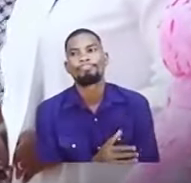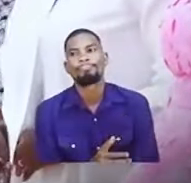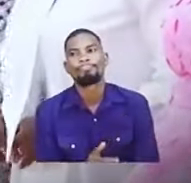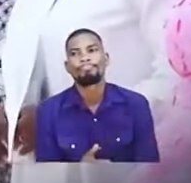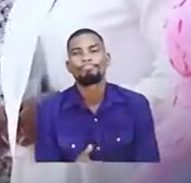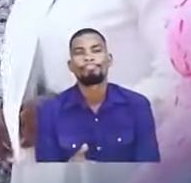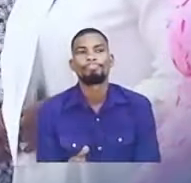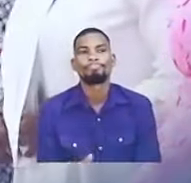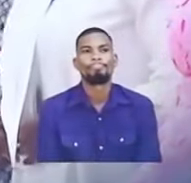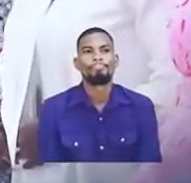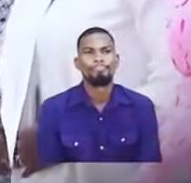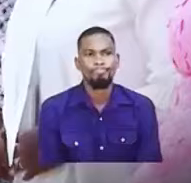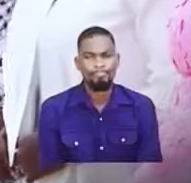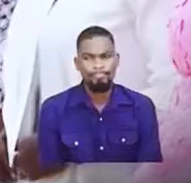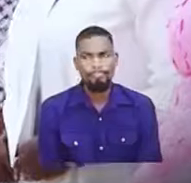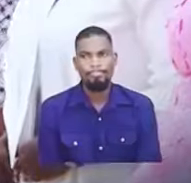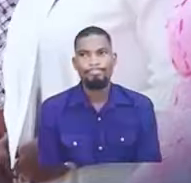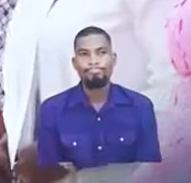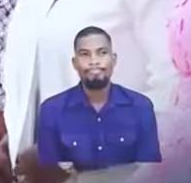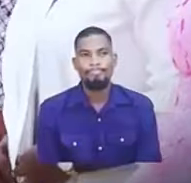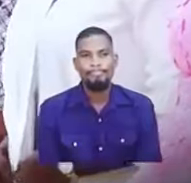God. Get ready for prayer.